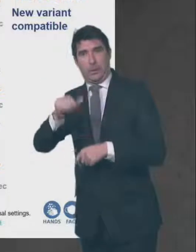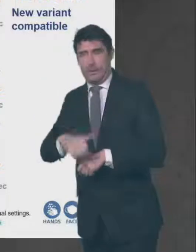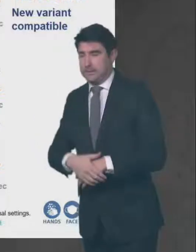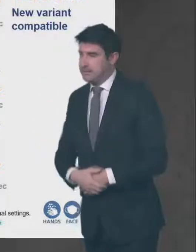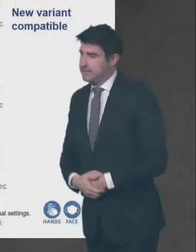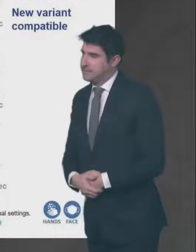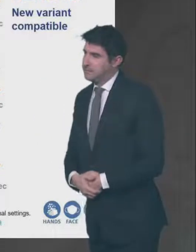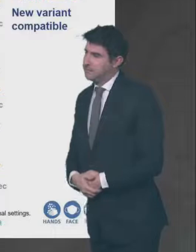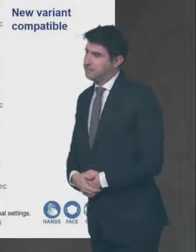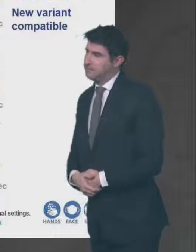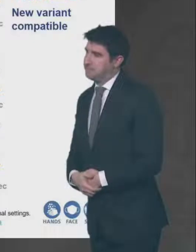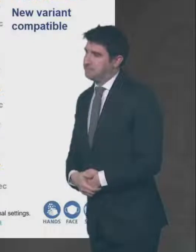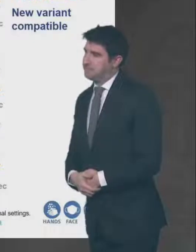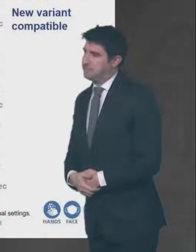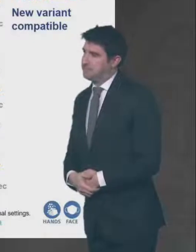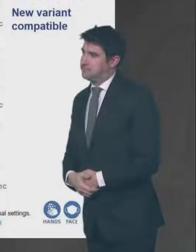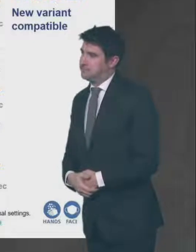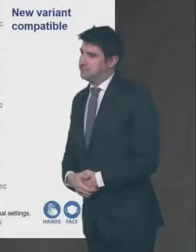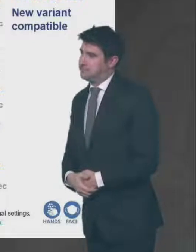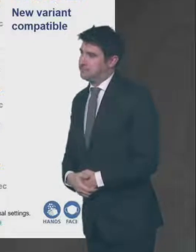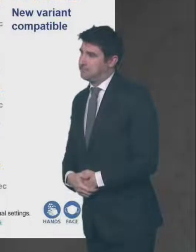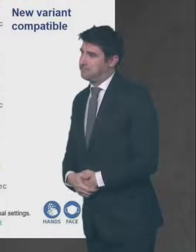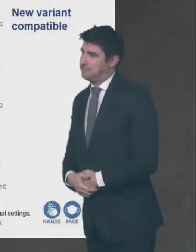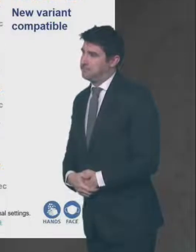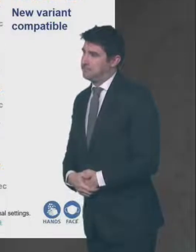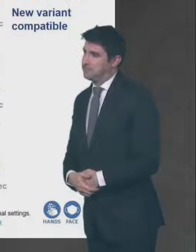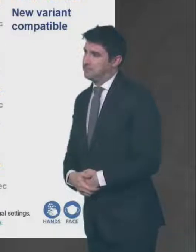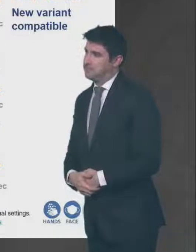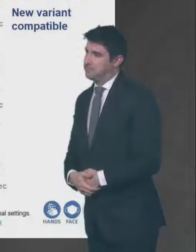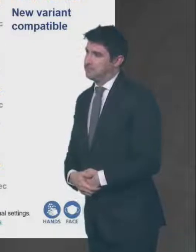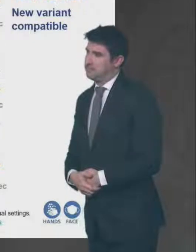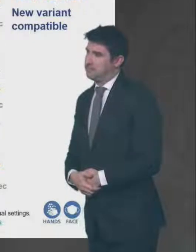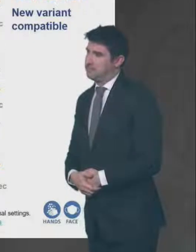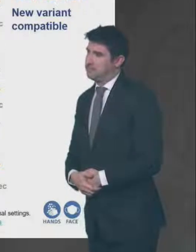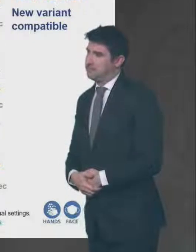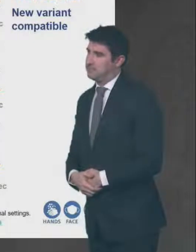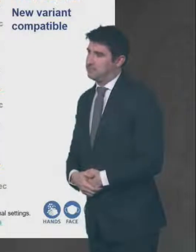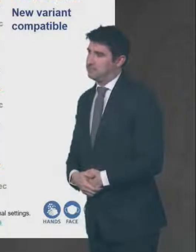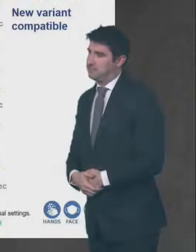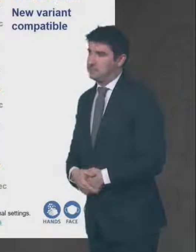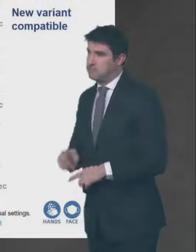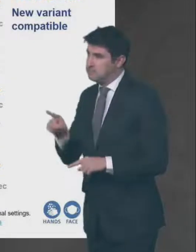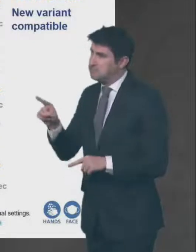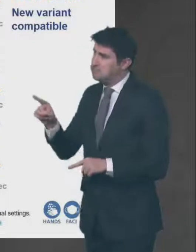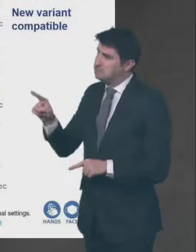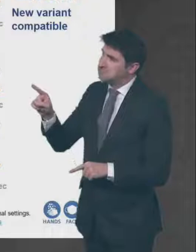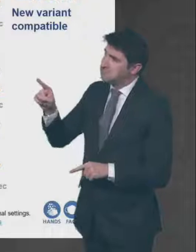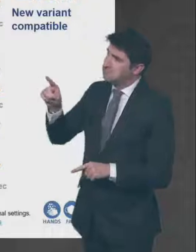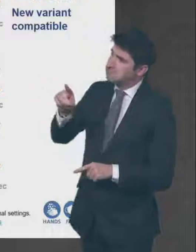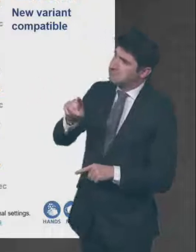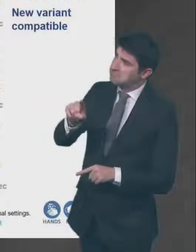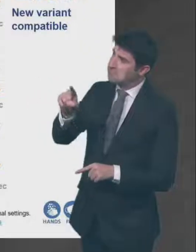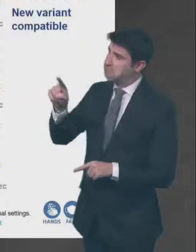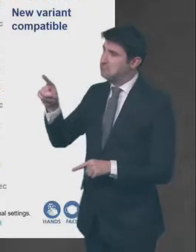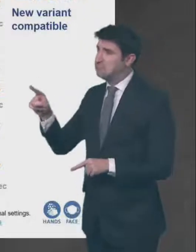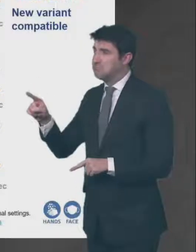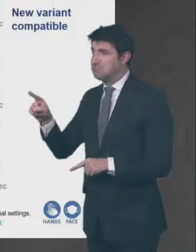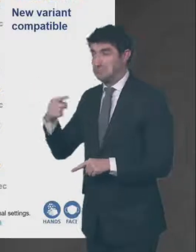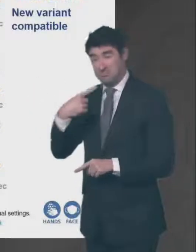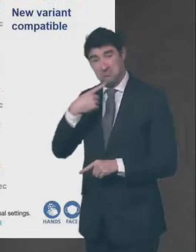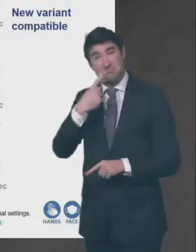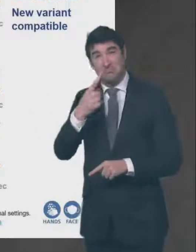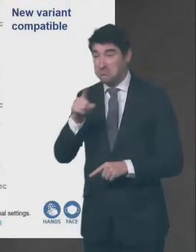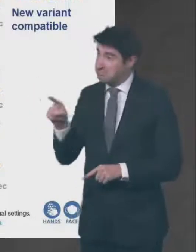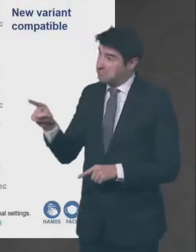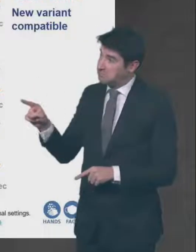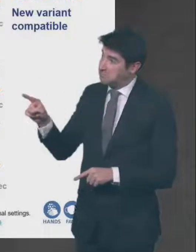us very soon. In the other areas, or That's most scary. of the other areas, I unfortunately have to say to you that I think to the right-hand side of